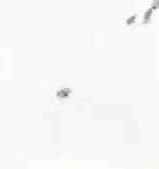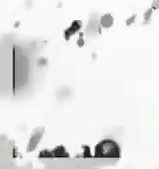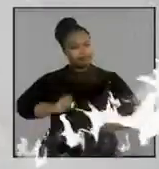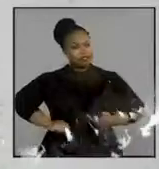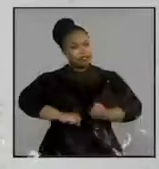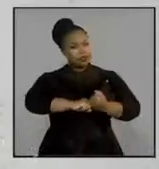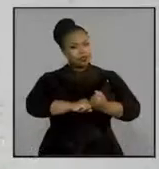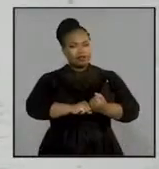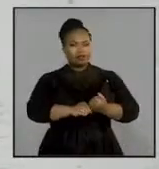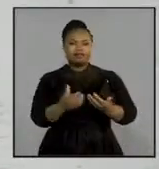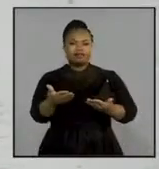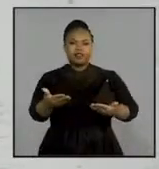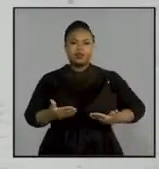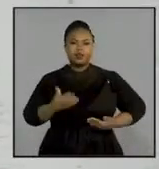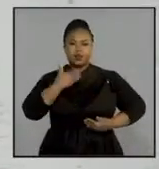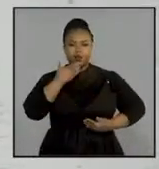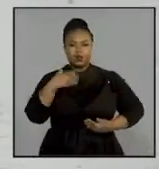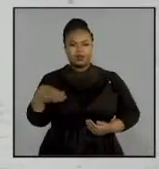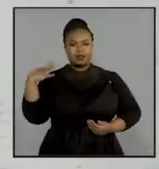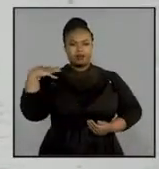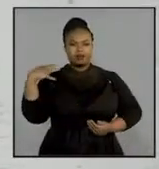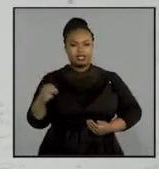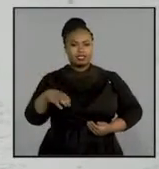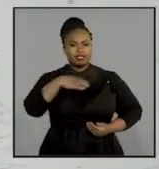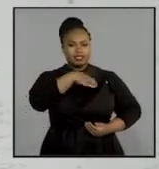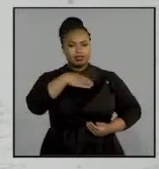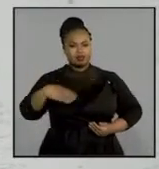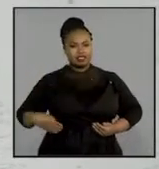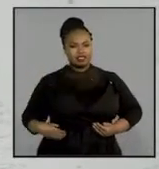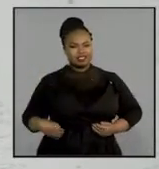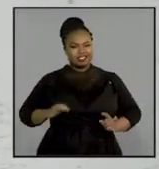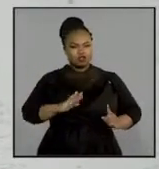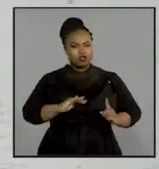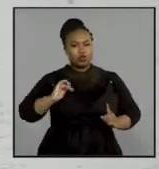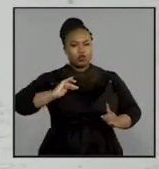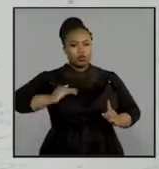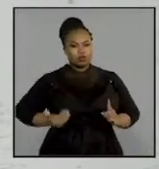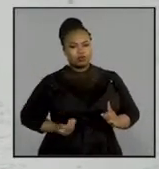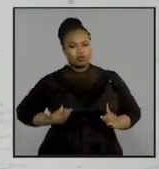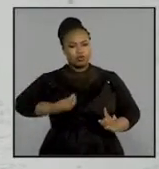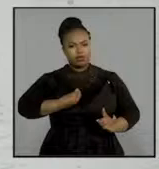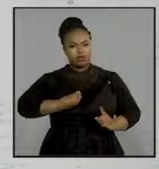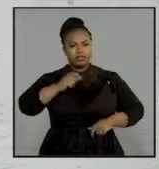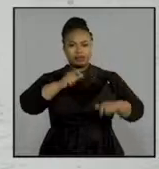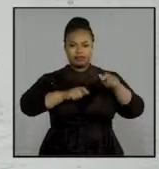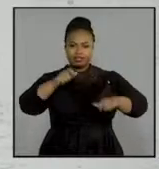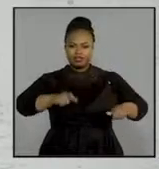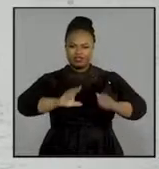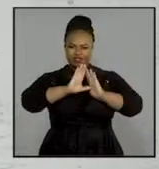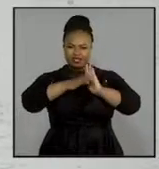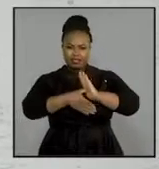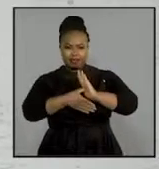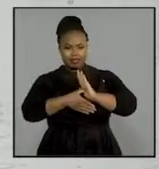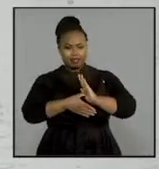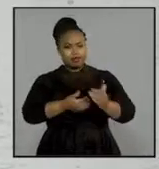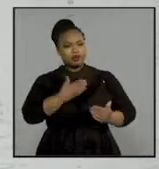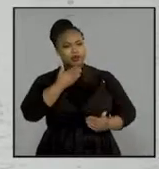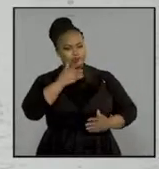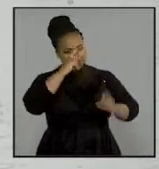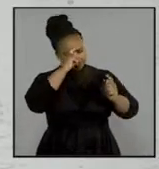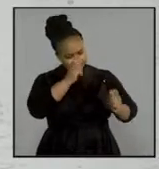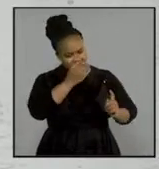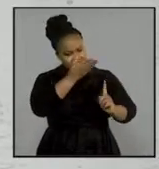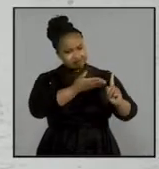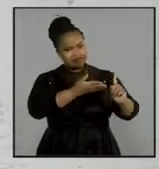Now, to deliver a message of support, welcome the Minister in the Presidency for Women, Youth, and Persons